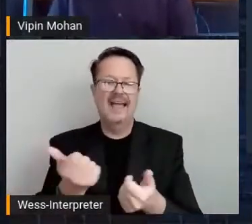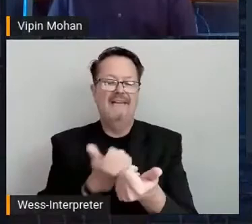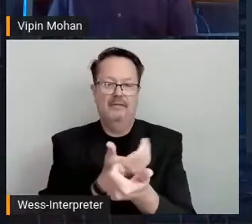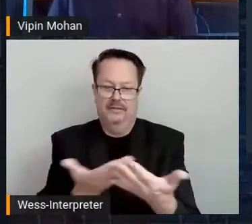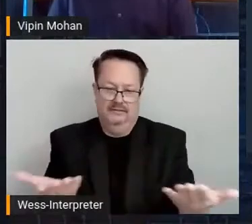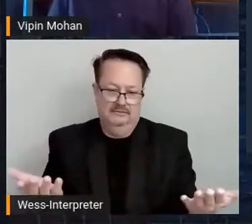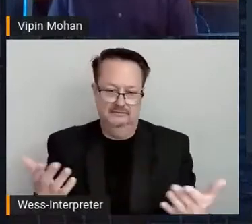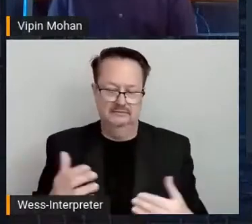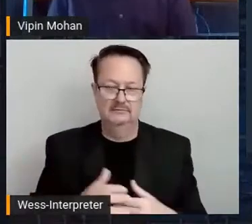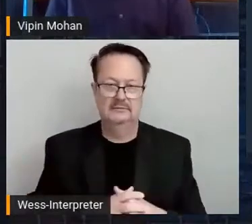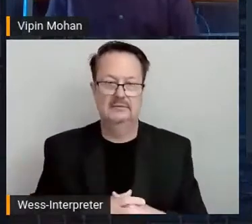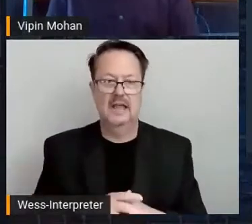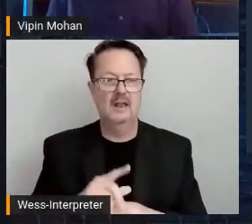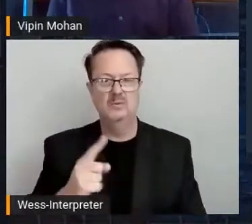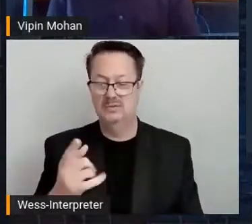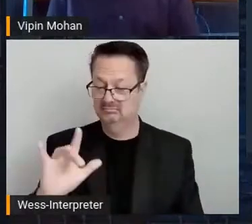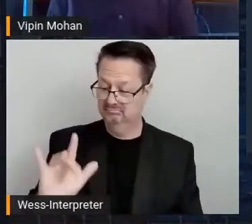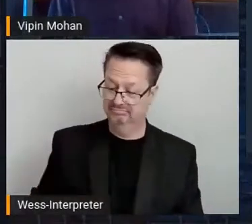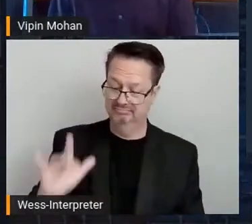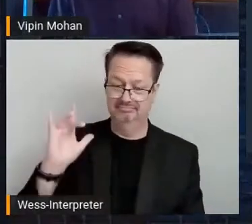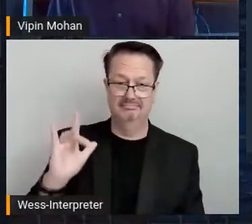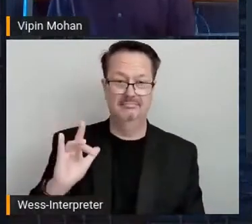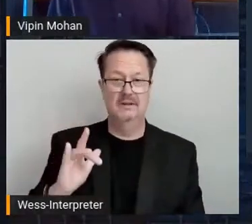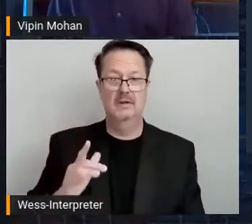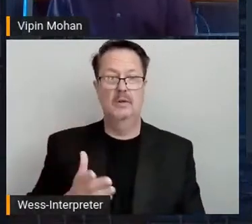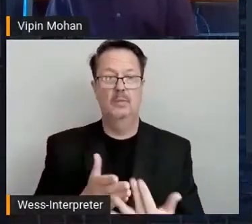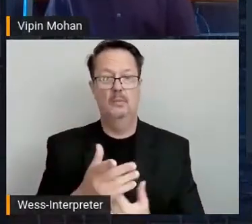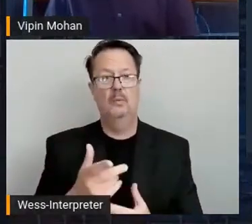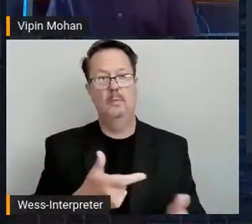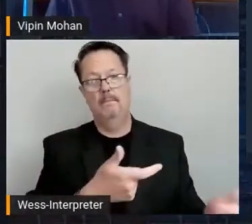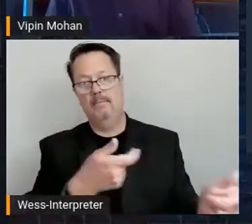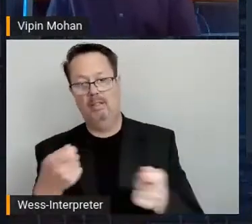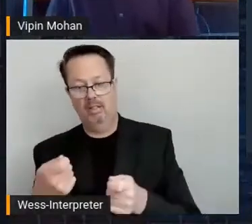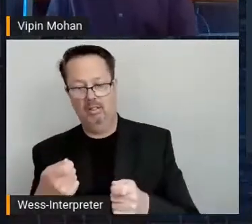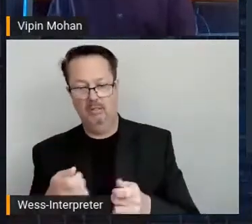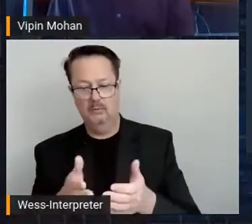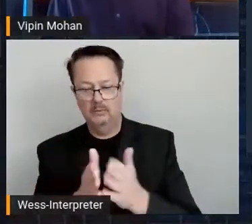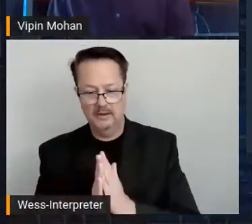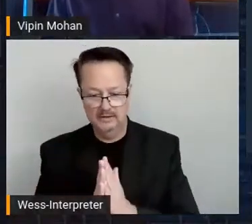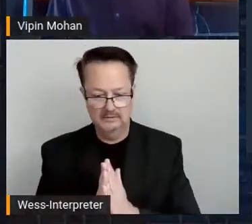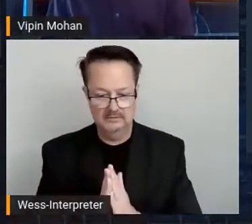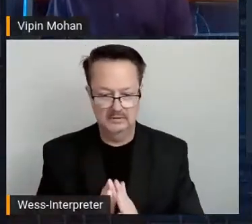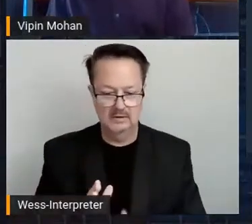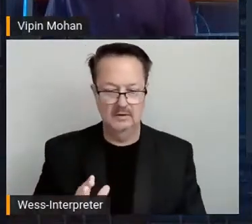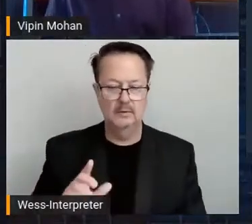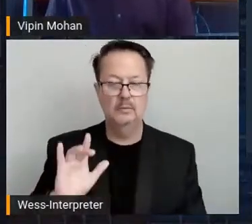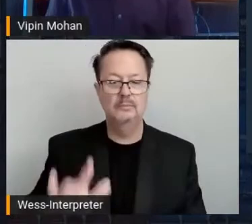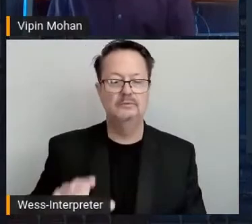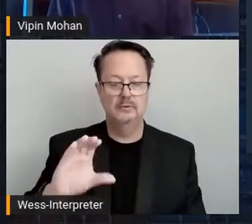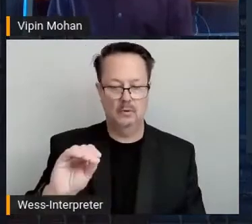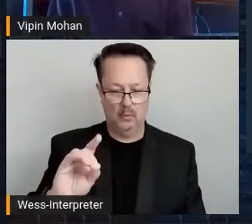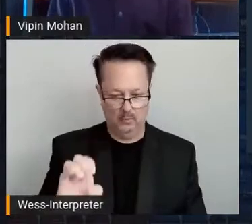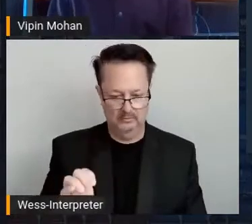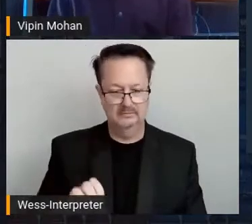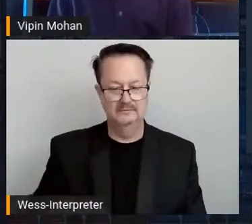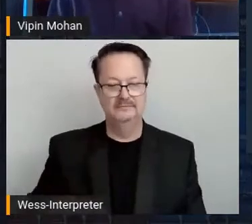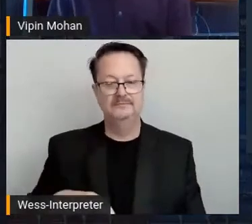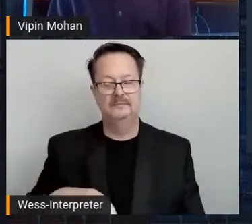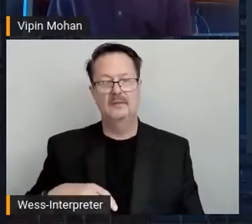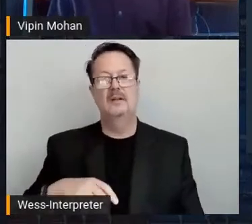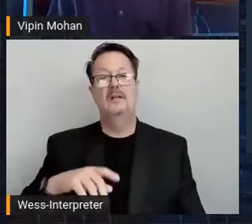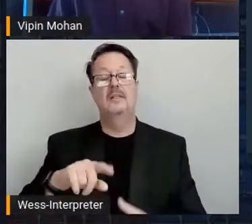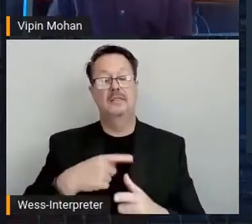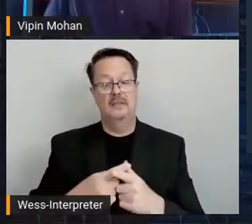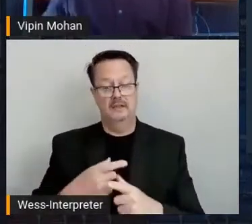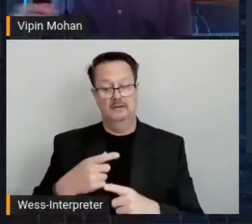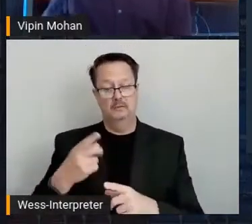code, and everything is controlled through pull requests. So there's really no learning curve that's required for new developers on your team, and you just